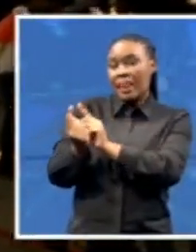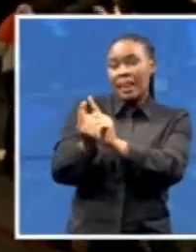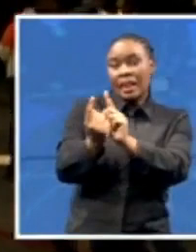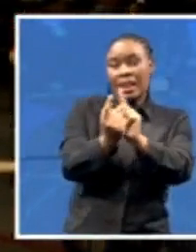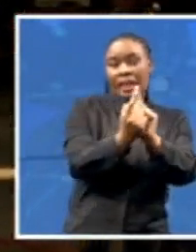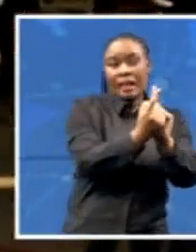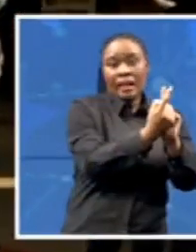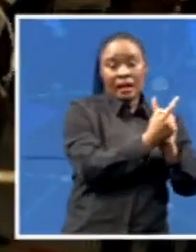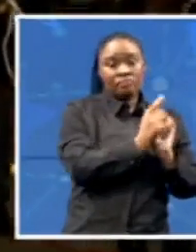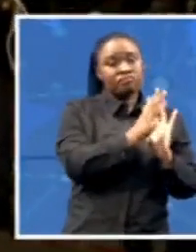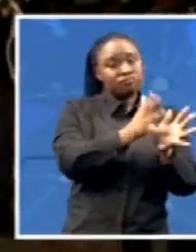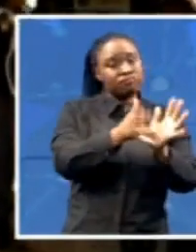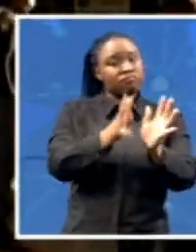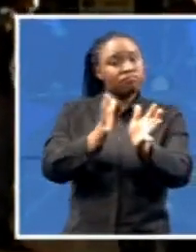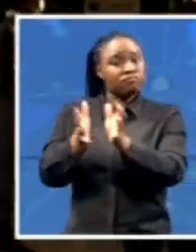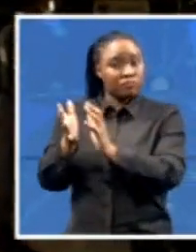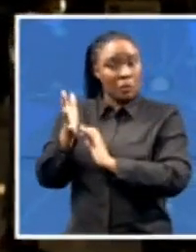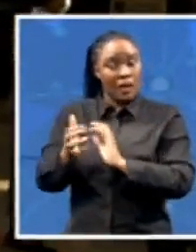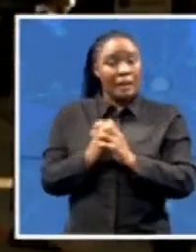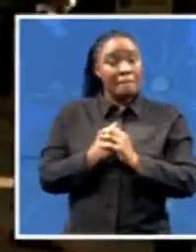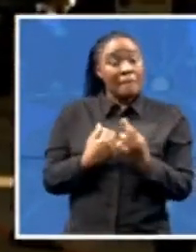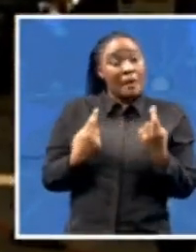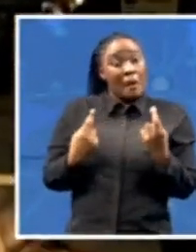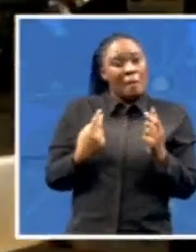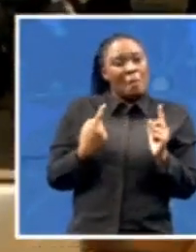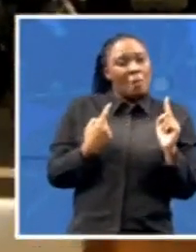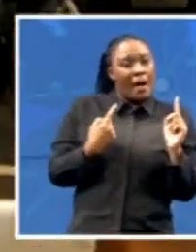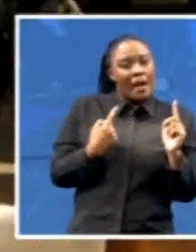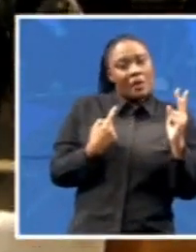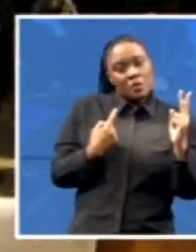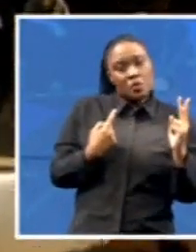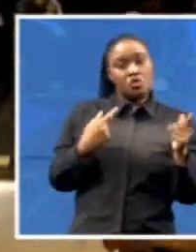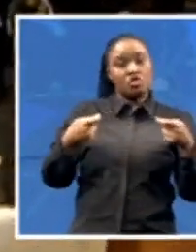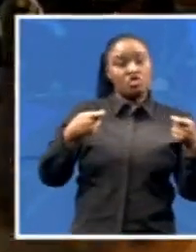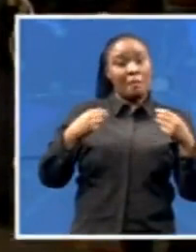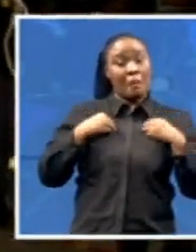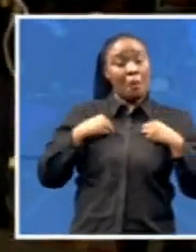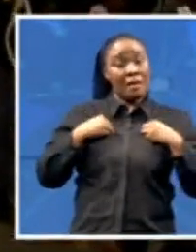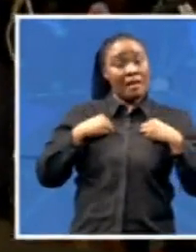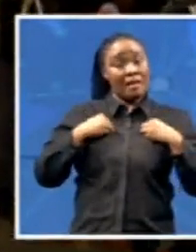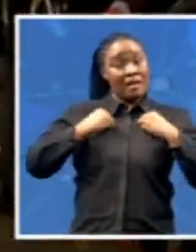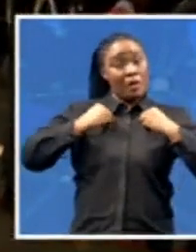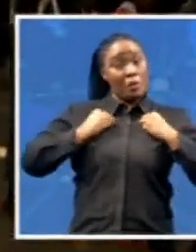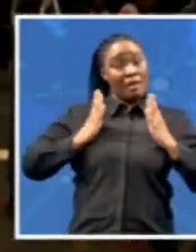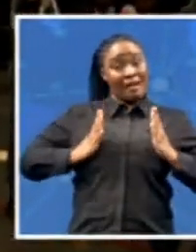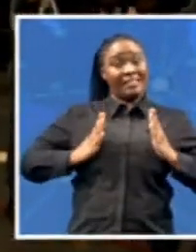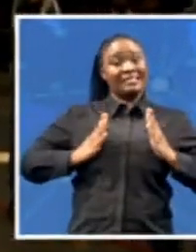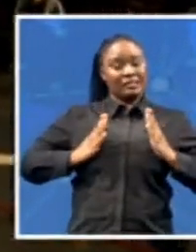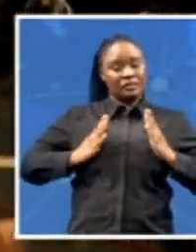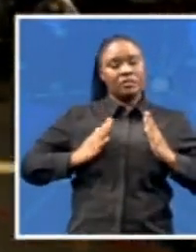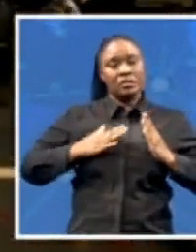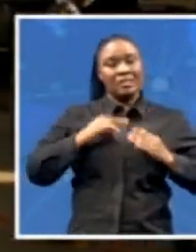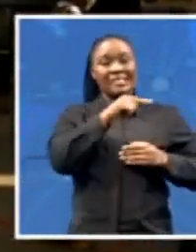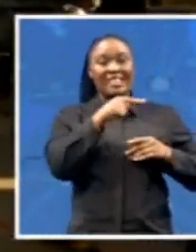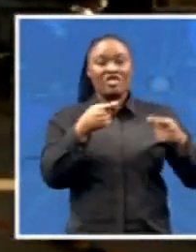able to speak to at least 1 or 2 shop owners of the shops that have been affected. So far, we understand that it's about